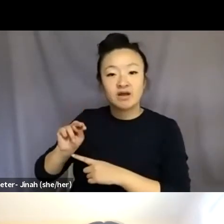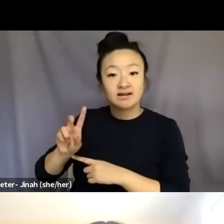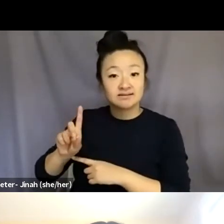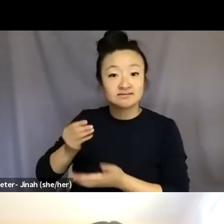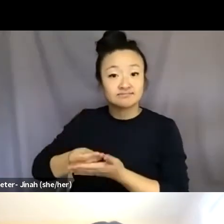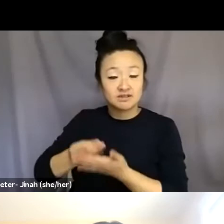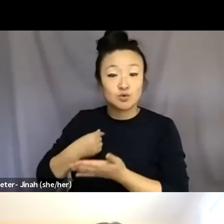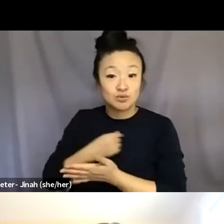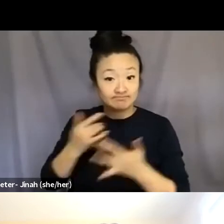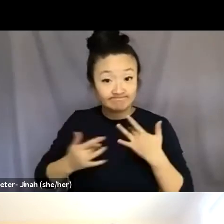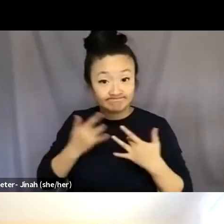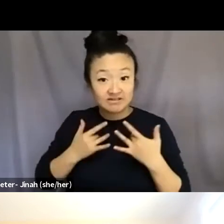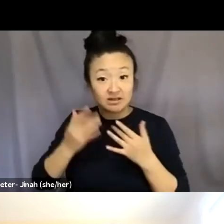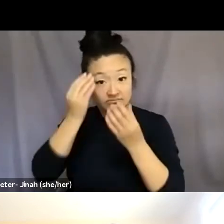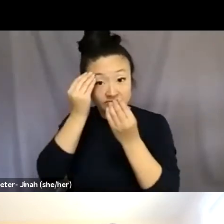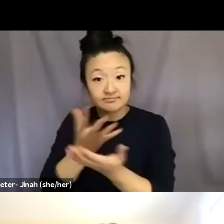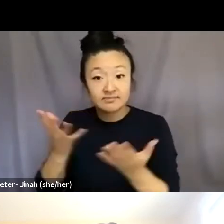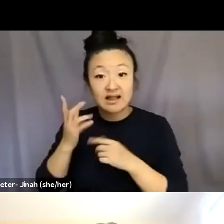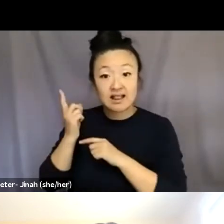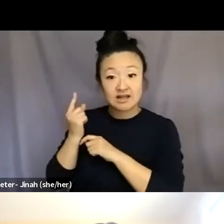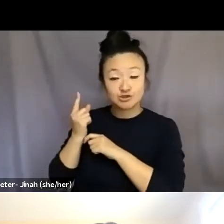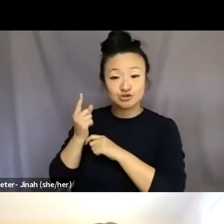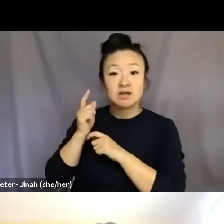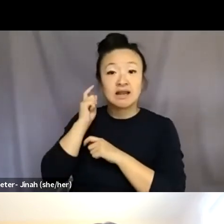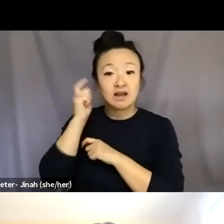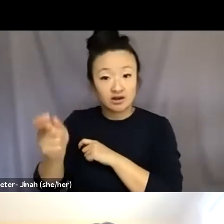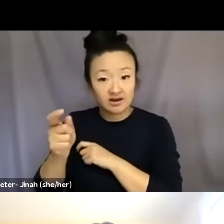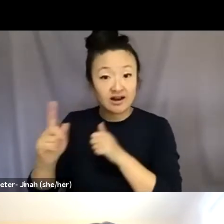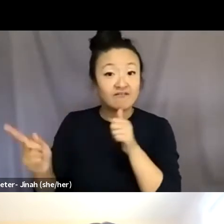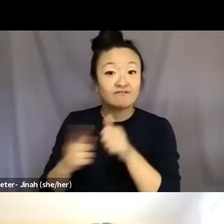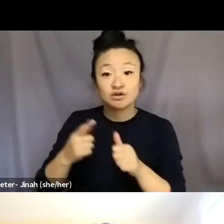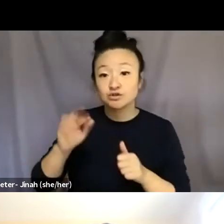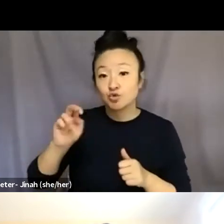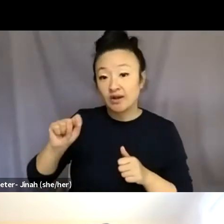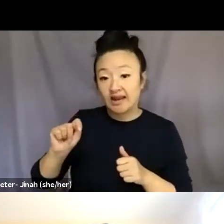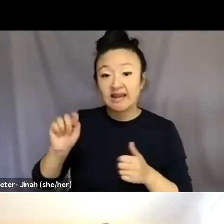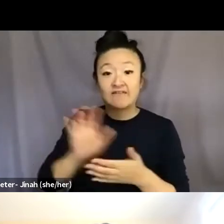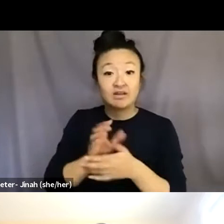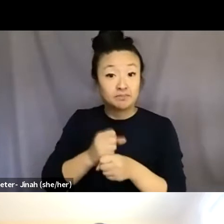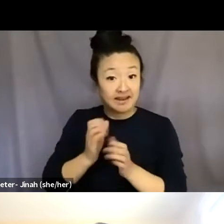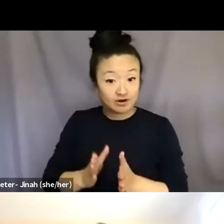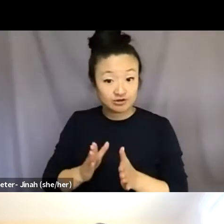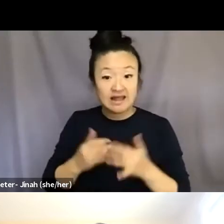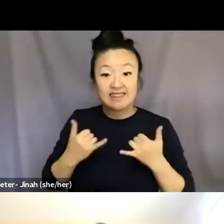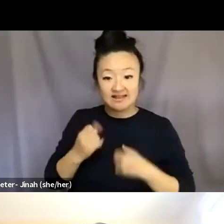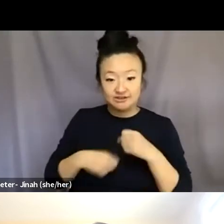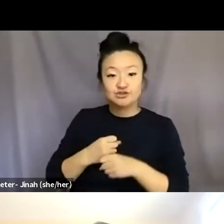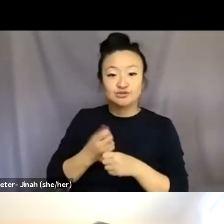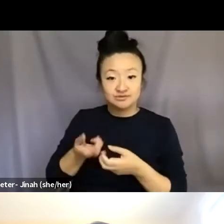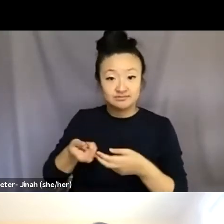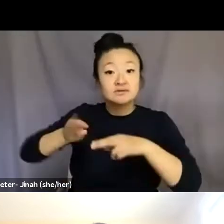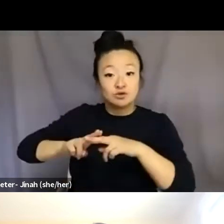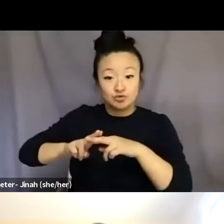share that last year we gave out our first grant to the short filmmakers, and this year we are increasing